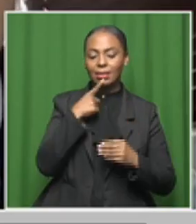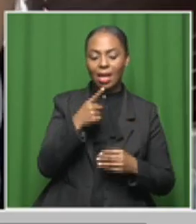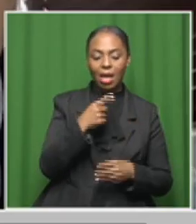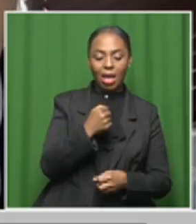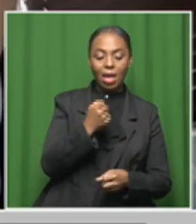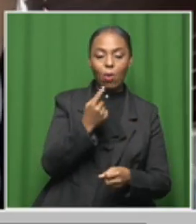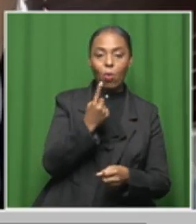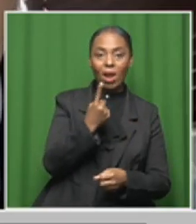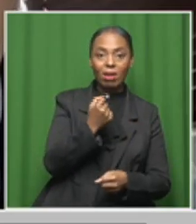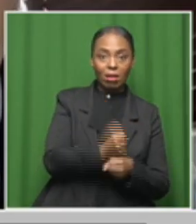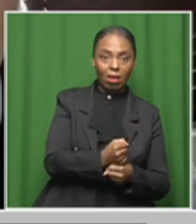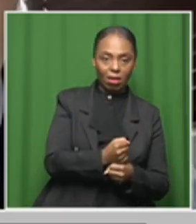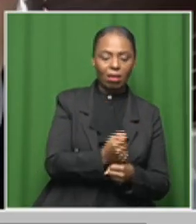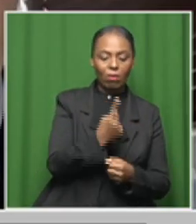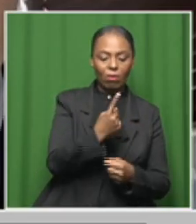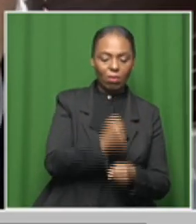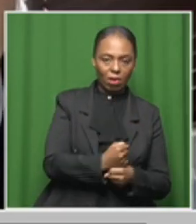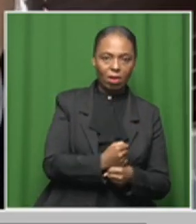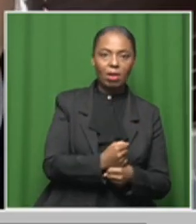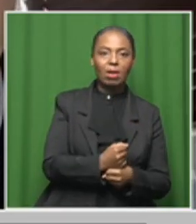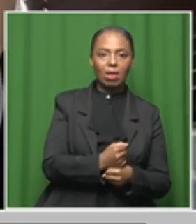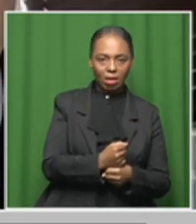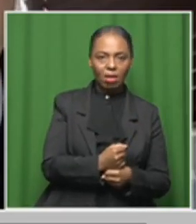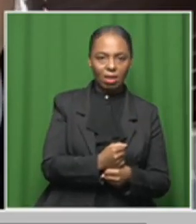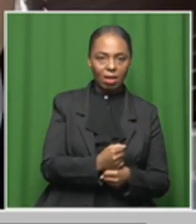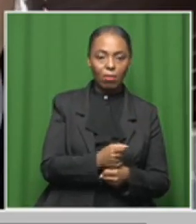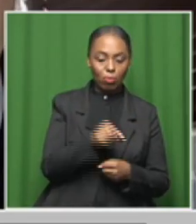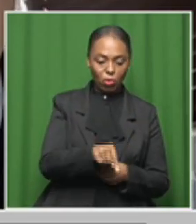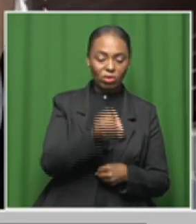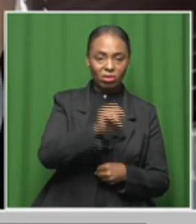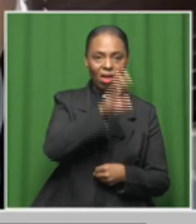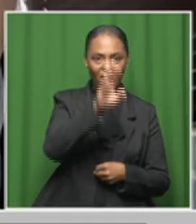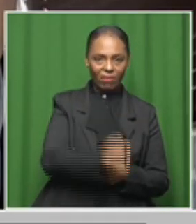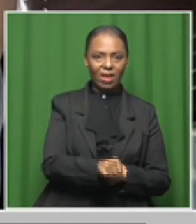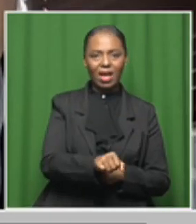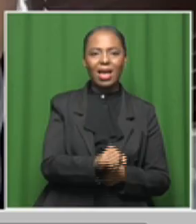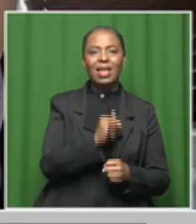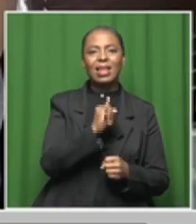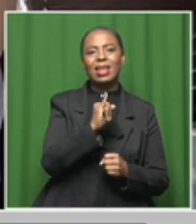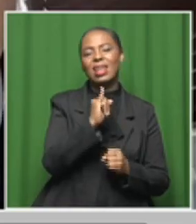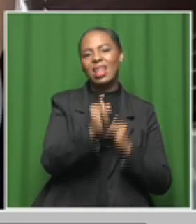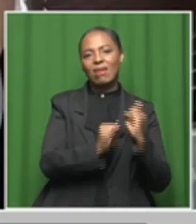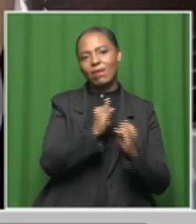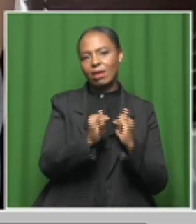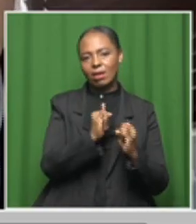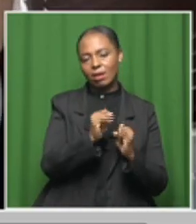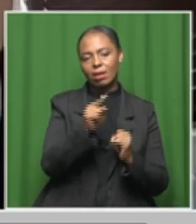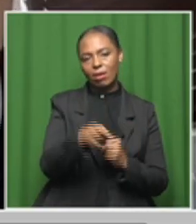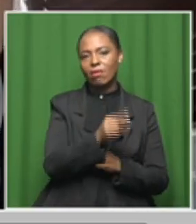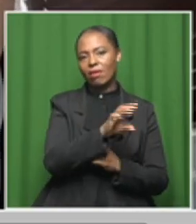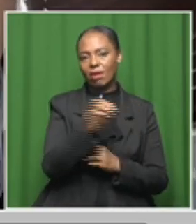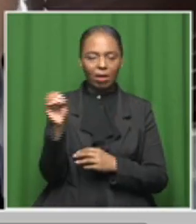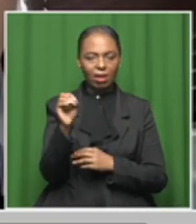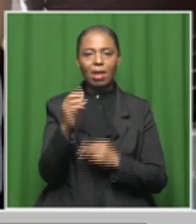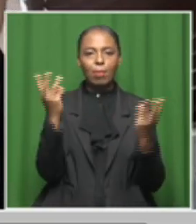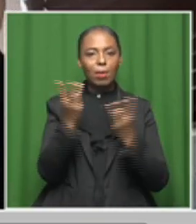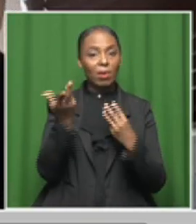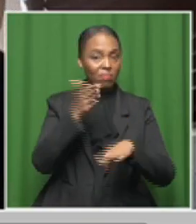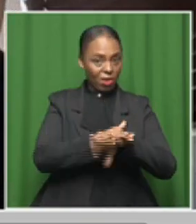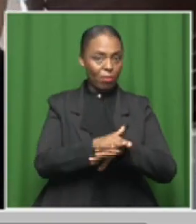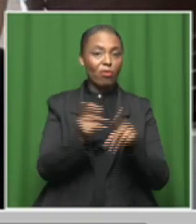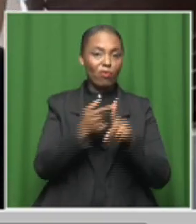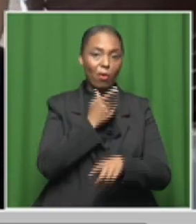is in South Africa, the flu can kill 11,500 people in South Africa and 20,000 are hospitalized.